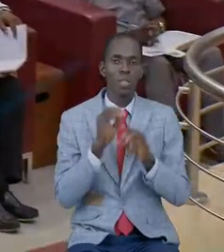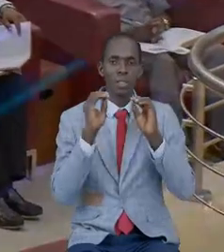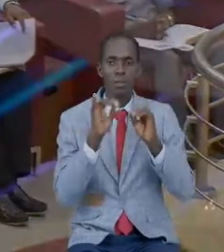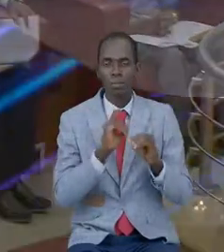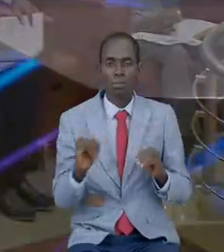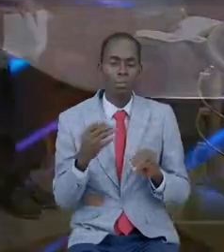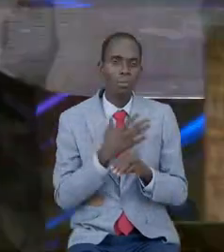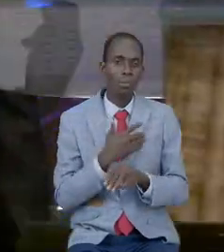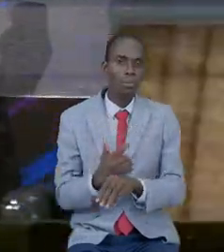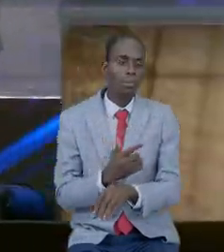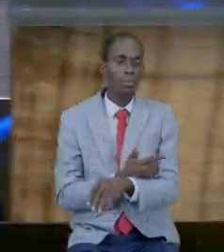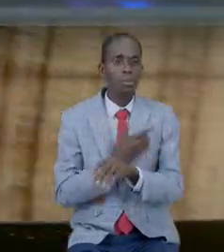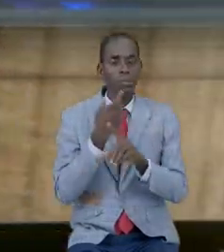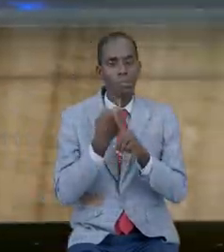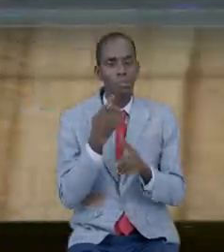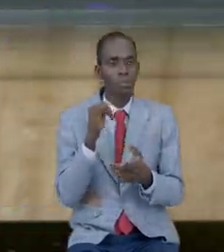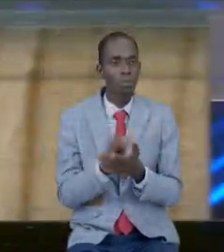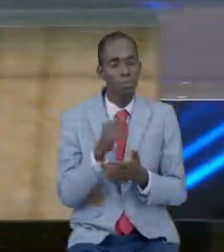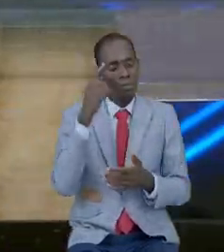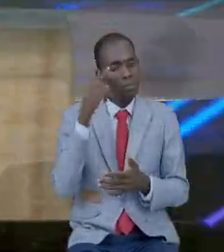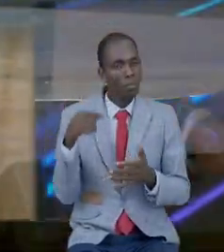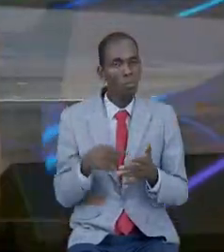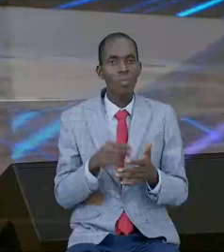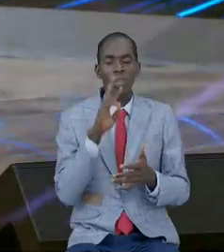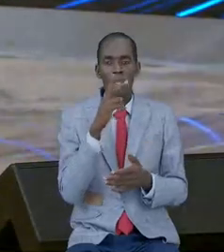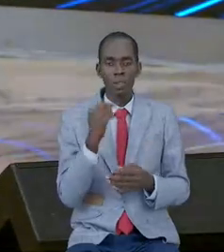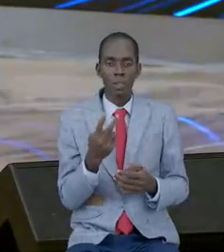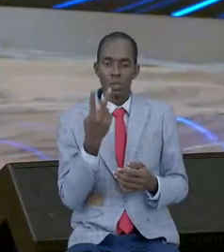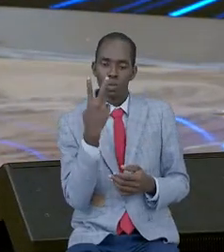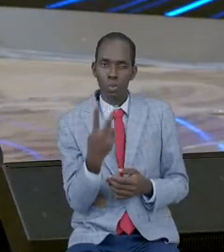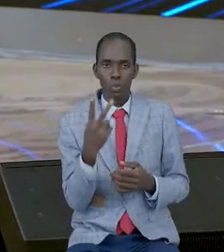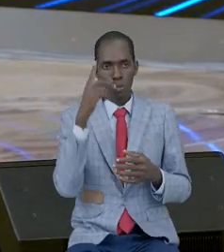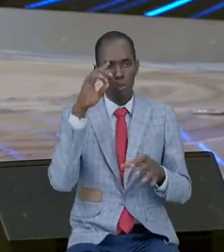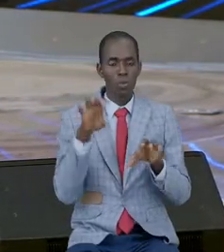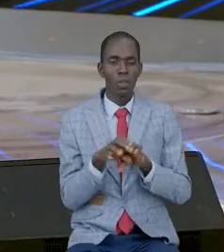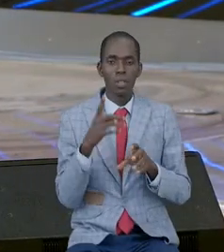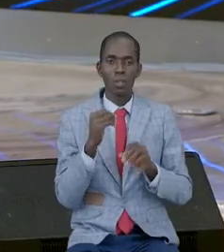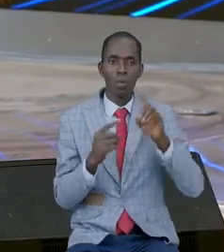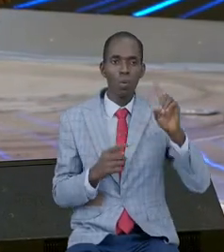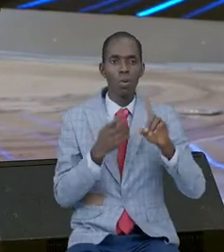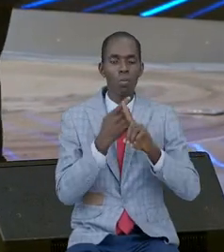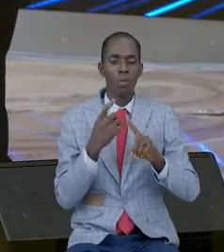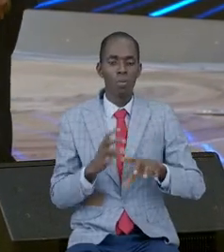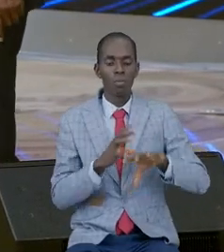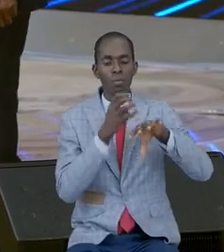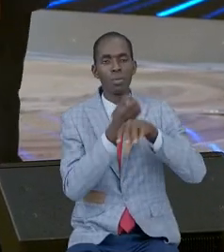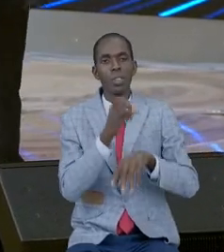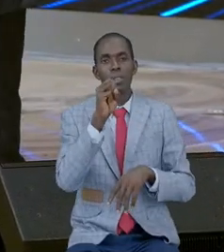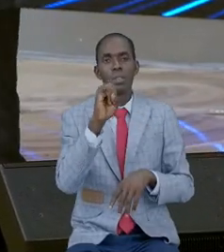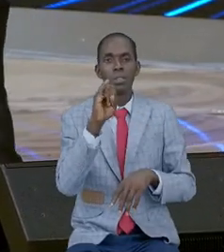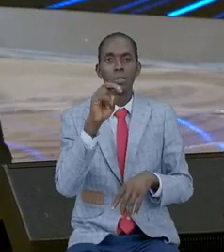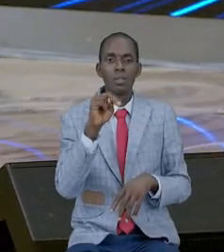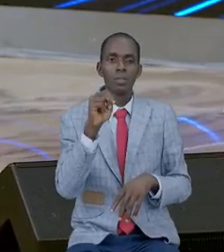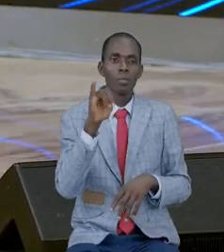from that but these are the two covenants that warn from mount sinai with gender ray to